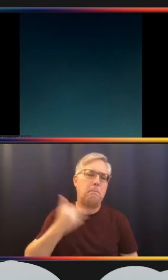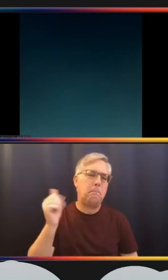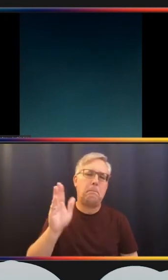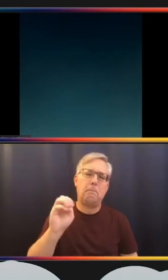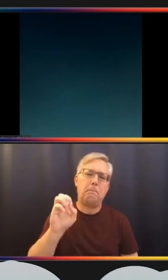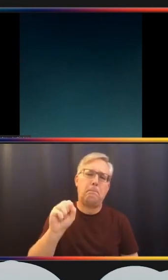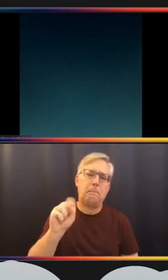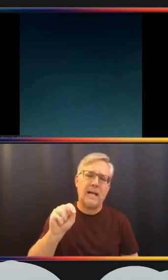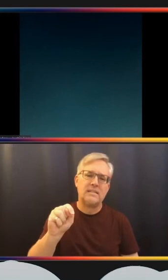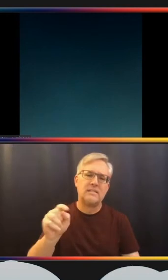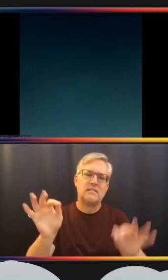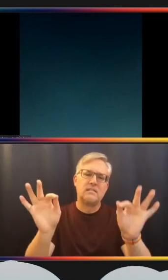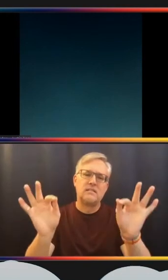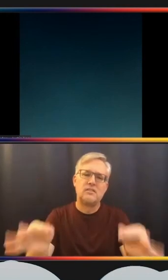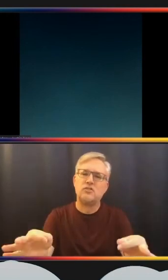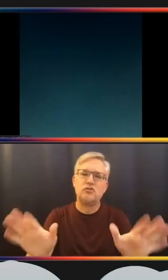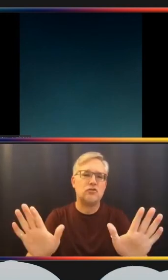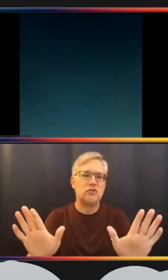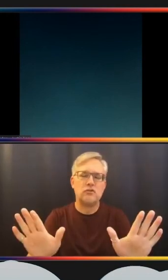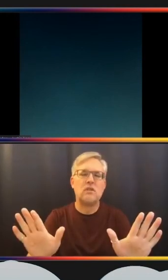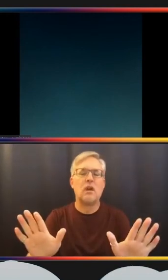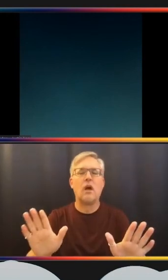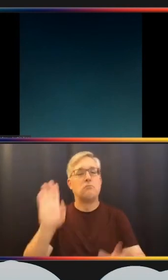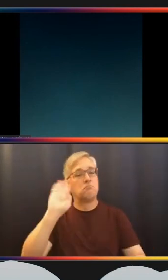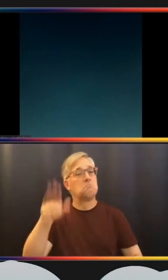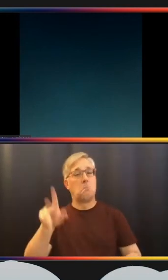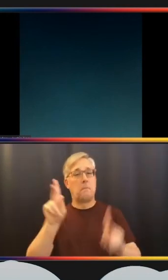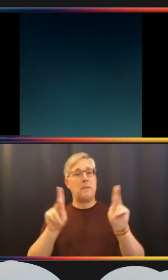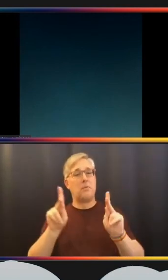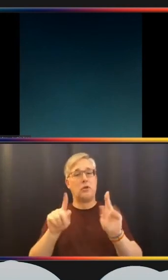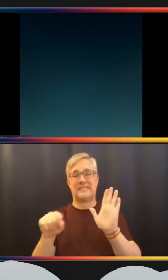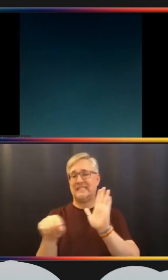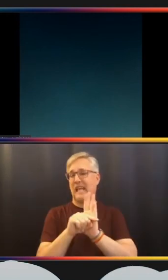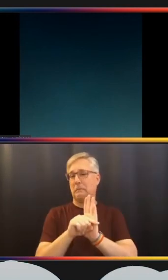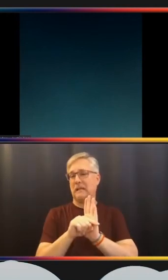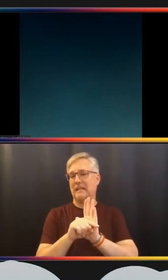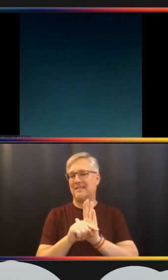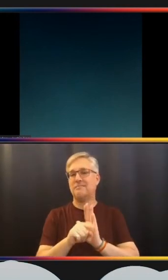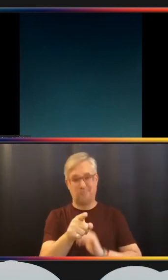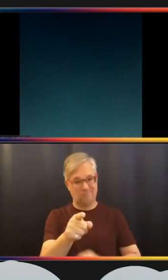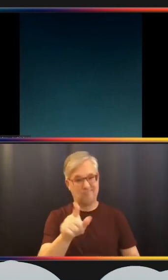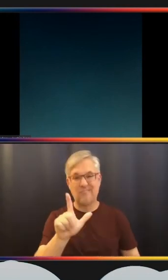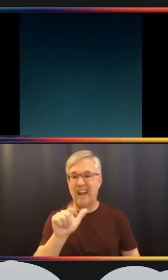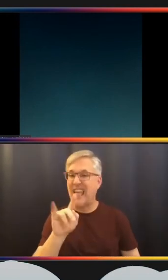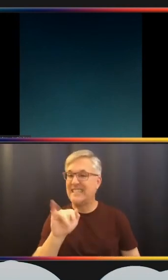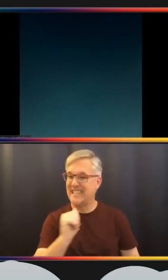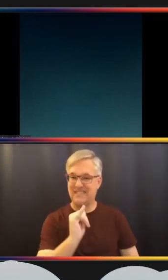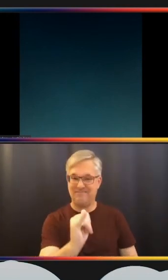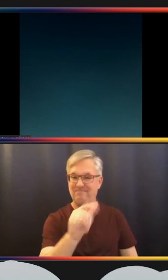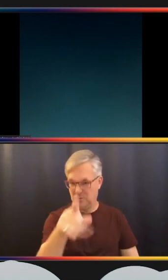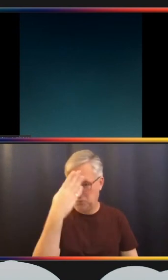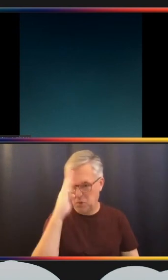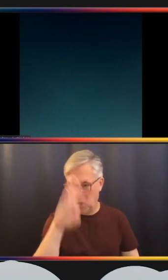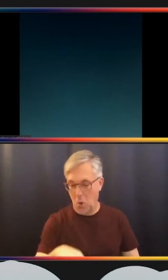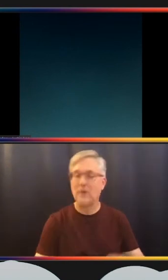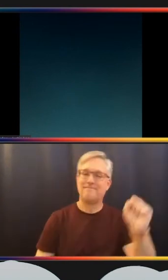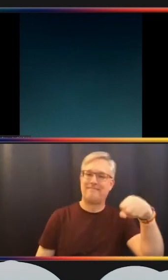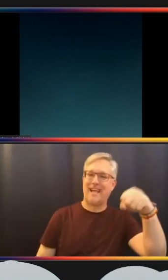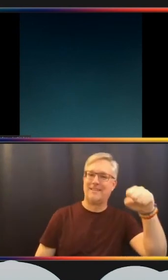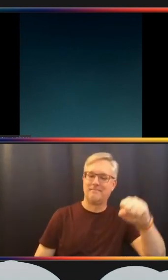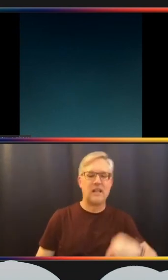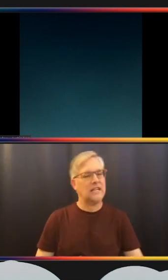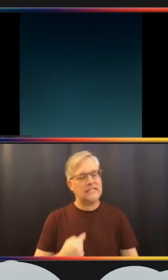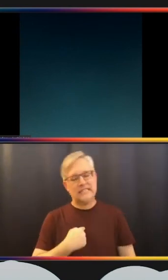And there's a lot of stigma. I mean, you as a Latina, you know, there's a lot of stigma in our culture about it, and so it took me a really long